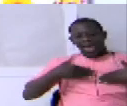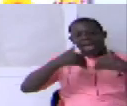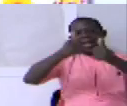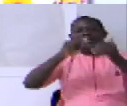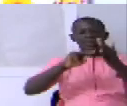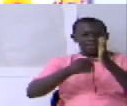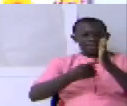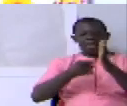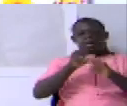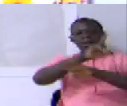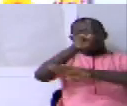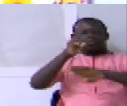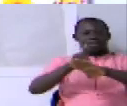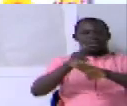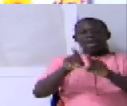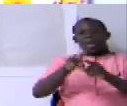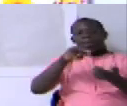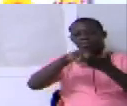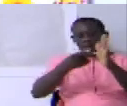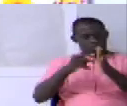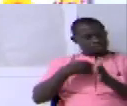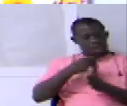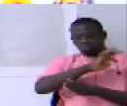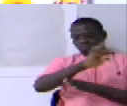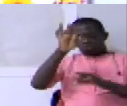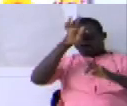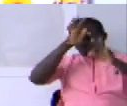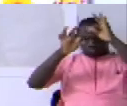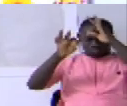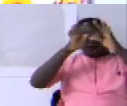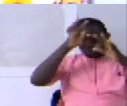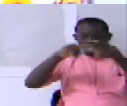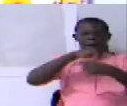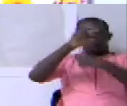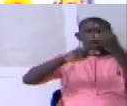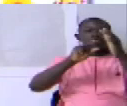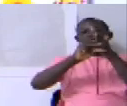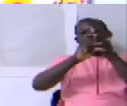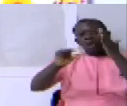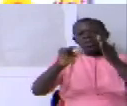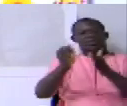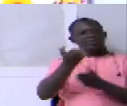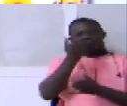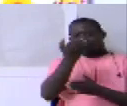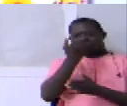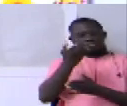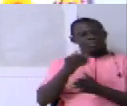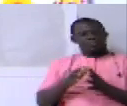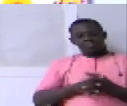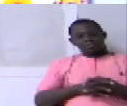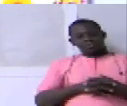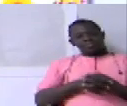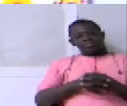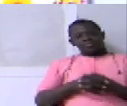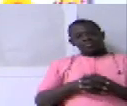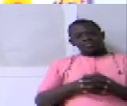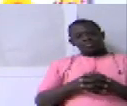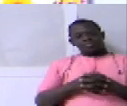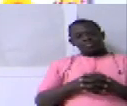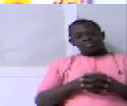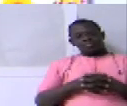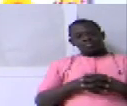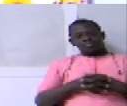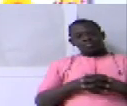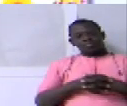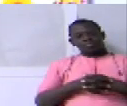wala tabiru lato je wala domoro nyina karola walla jaral bundala woto mukuleti men yalon